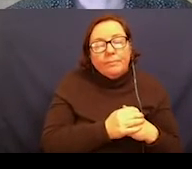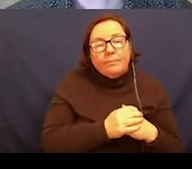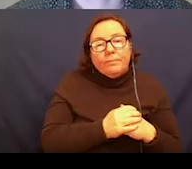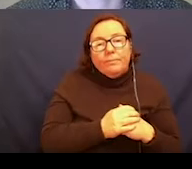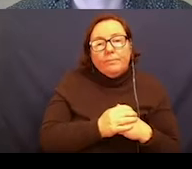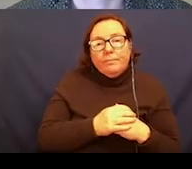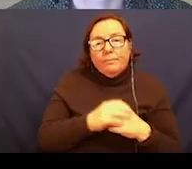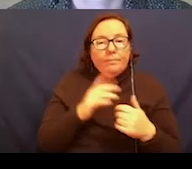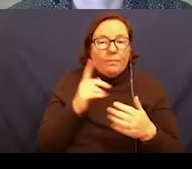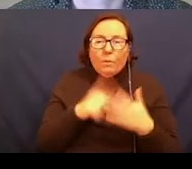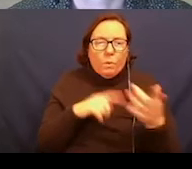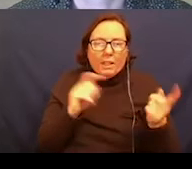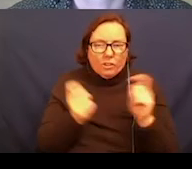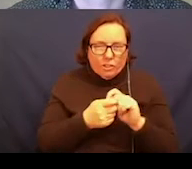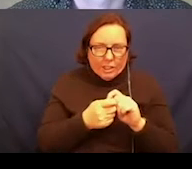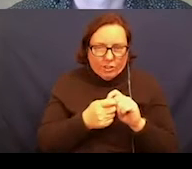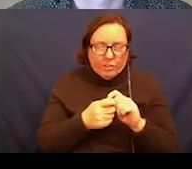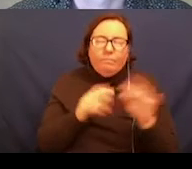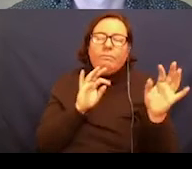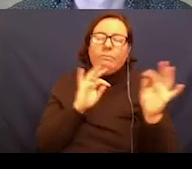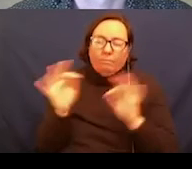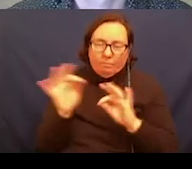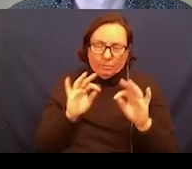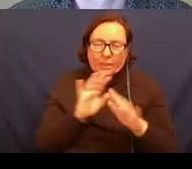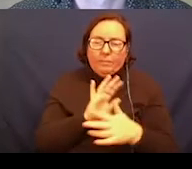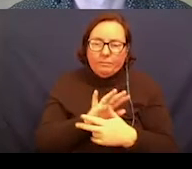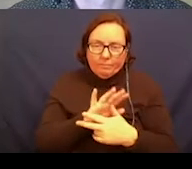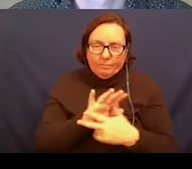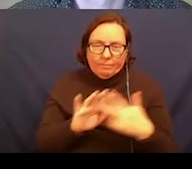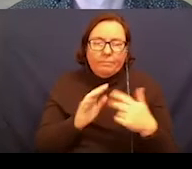So what is actually changing with the launch of CCE?